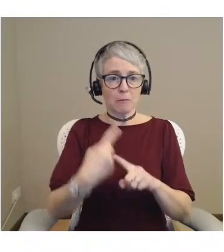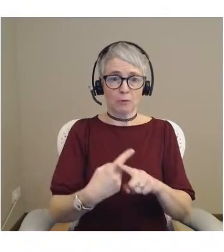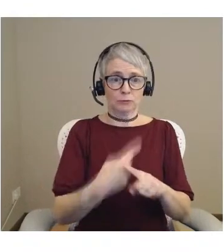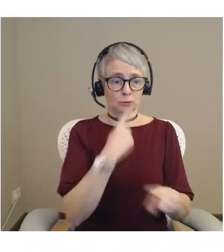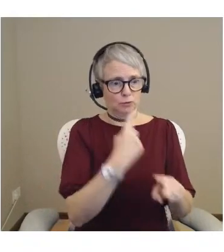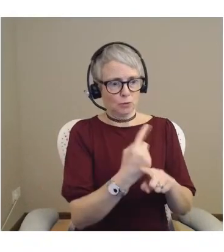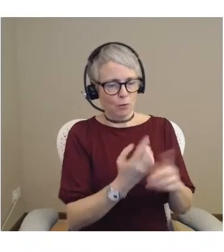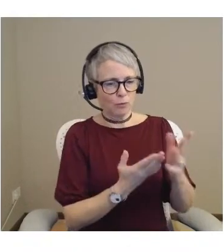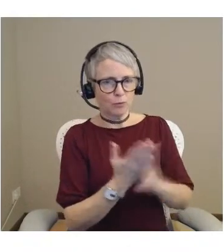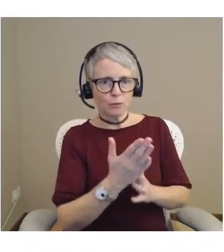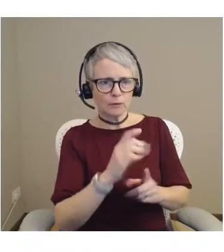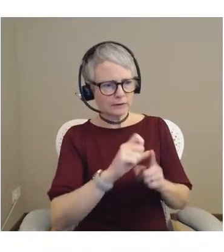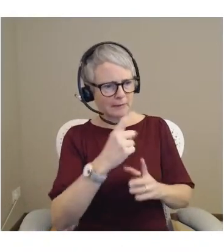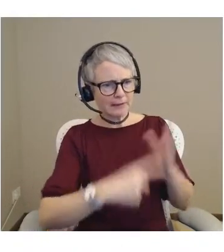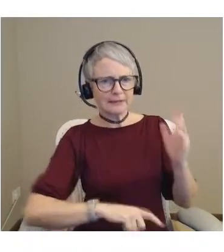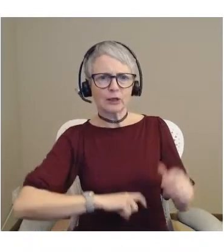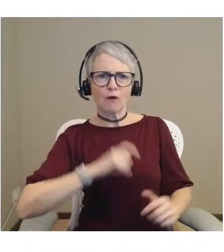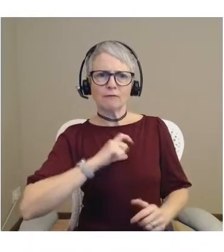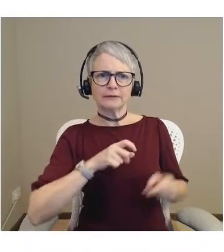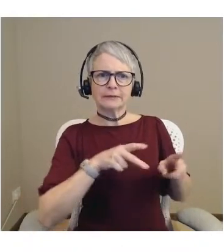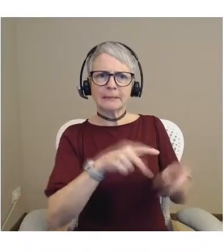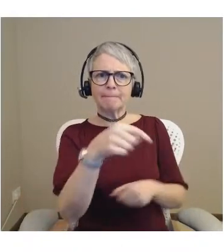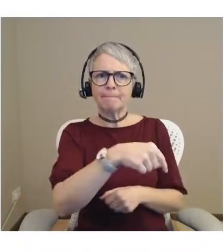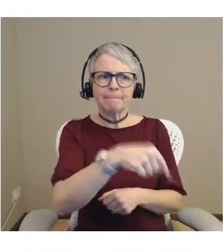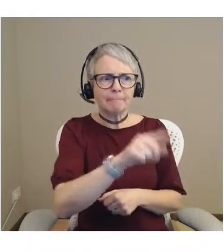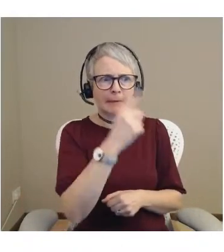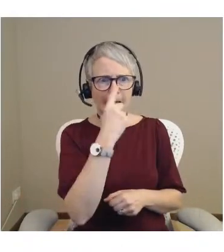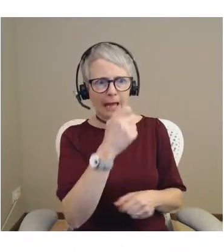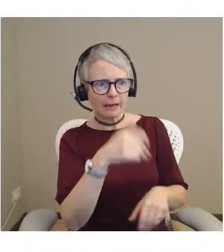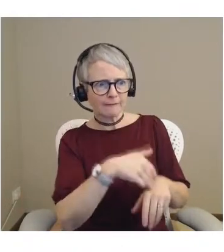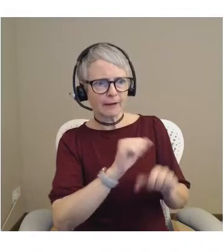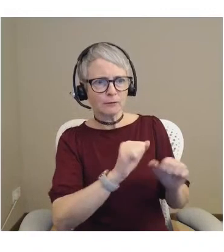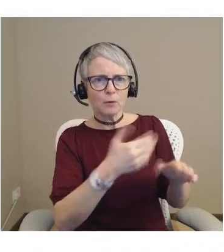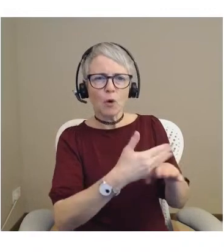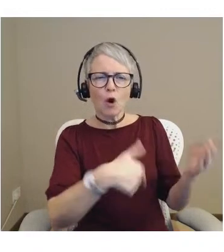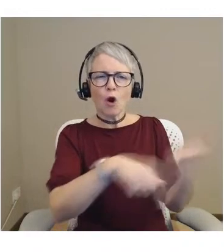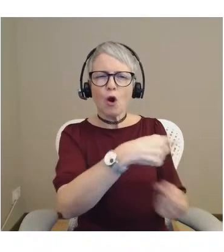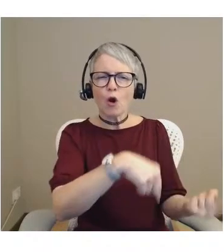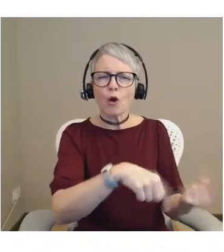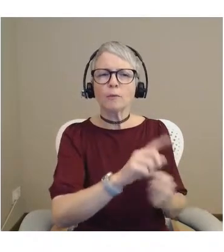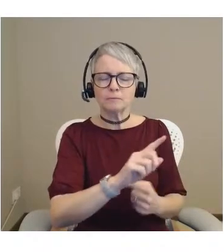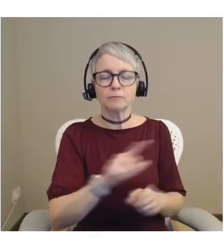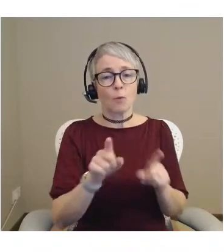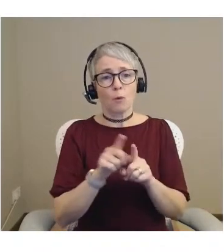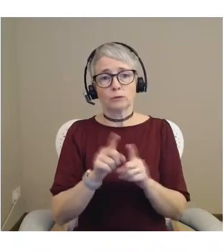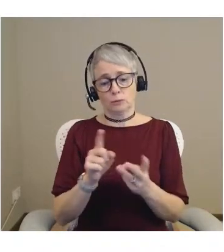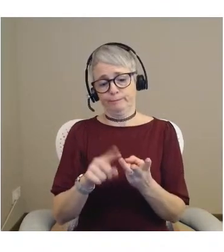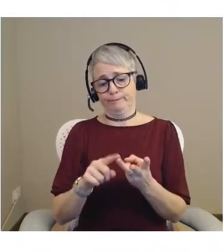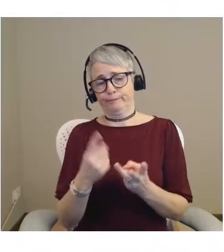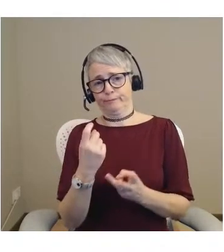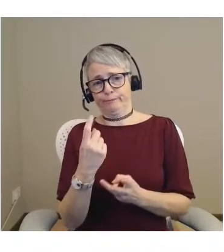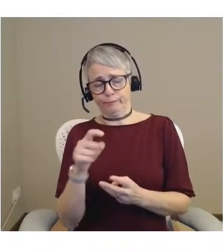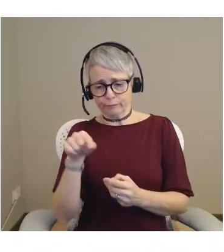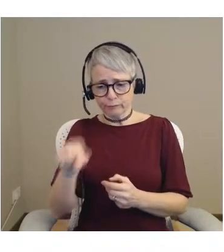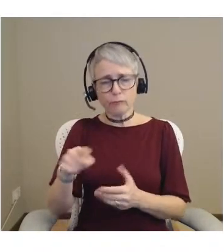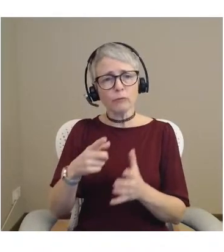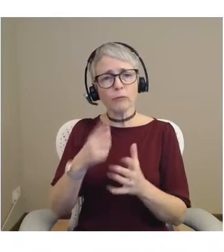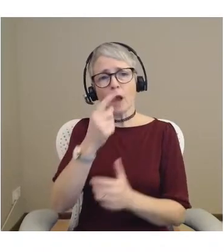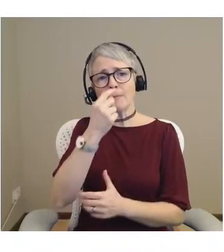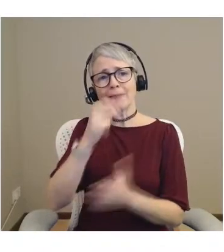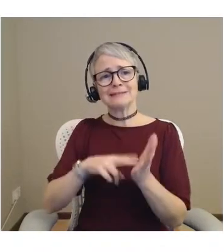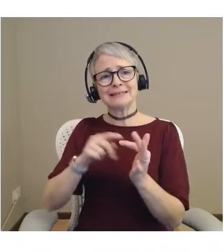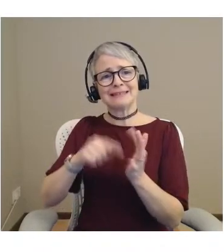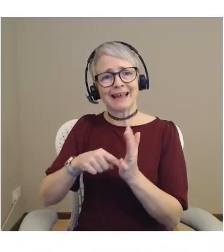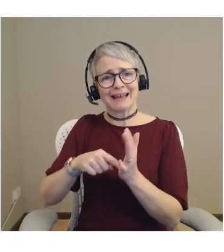and the impact that can have within the workplace. And then we're also going to be looking at a project that AbilityNet's been involved in, funded through the DCMS government funding